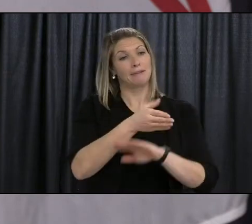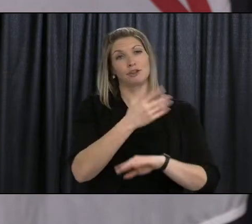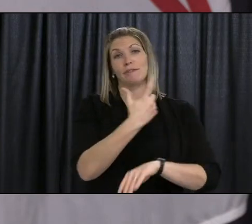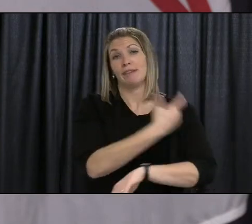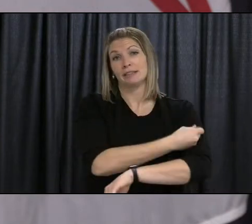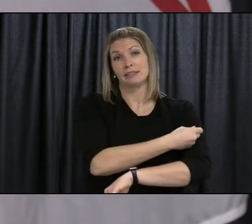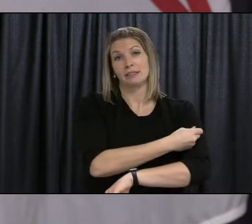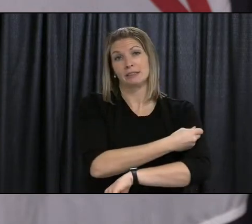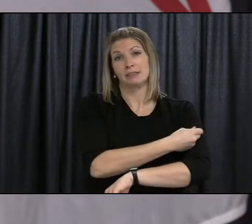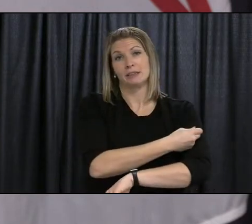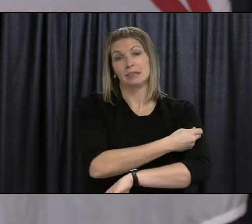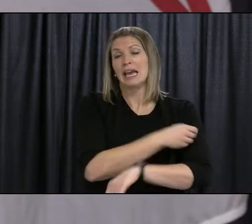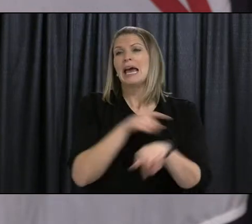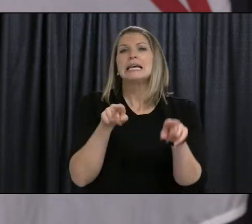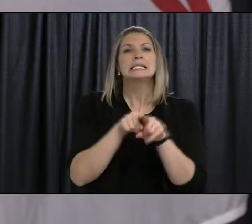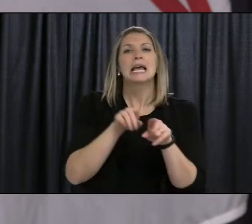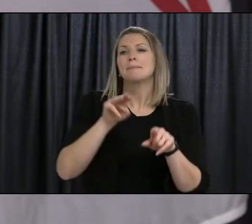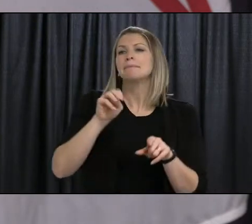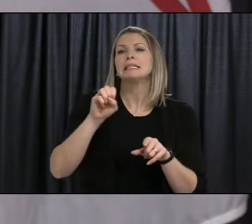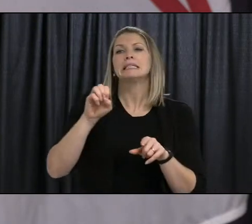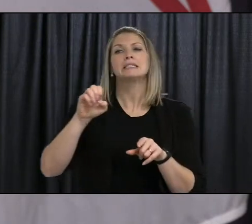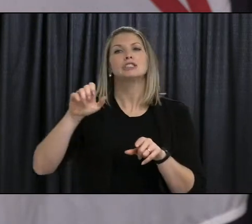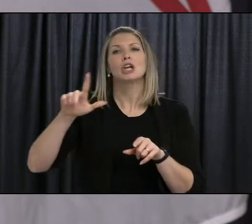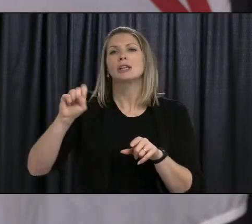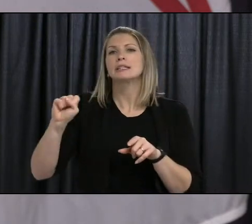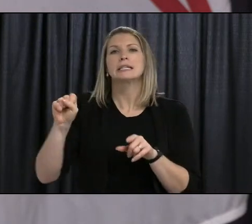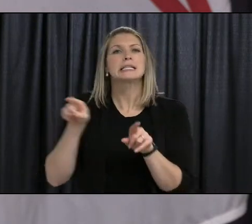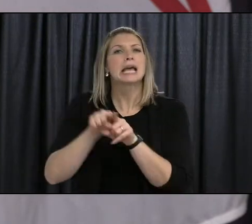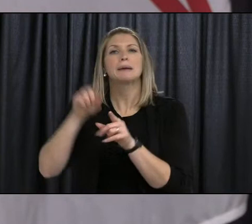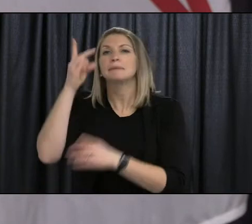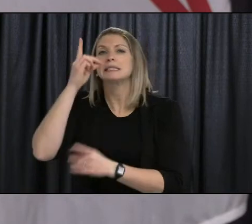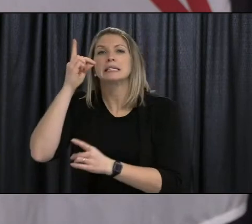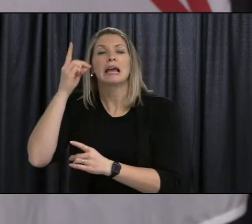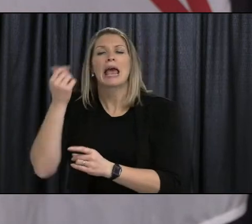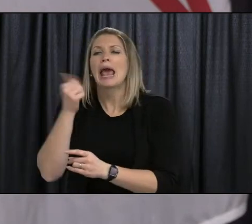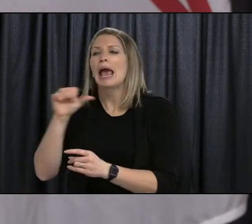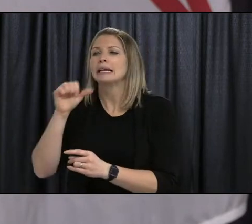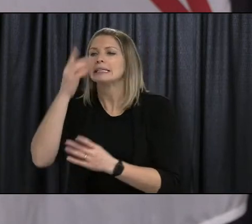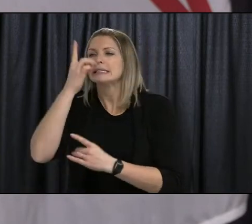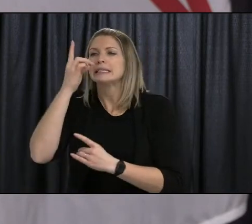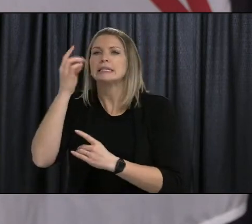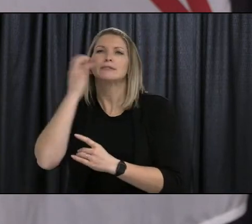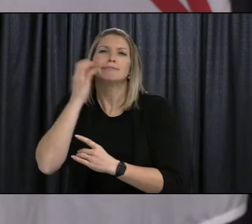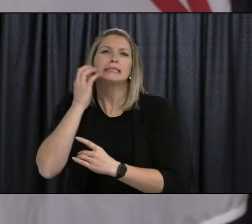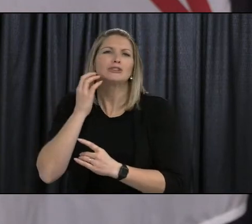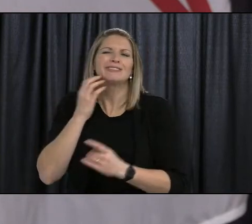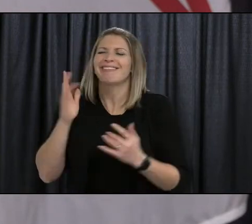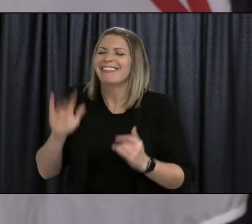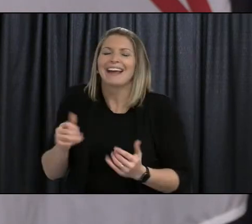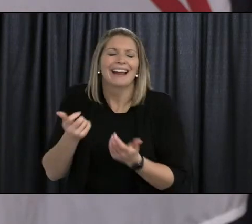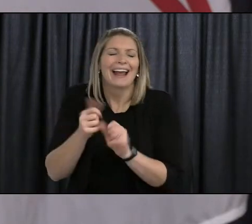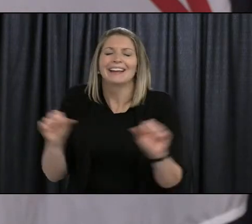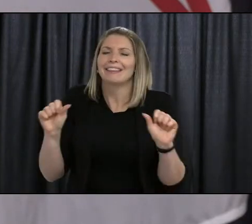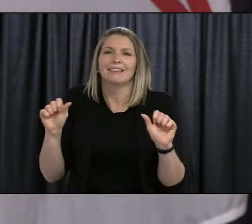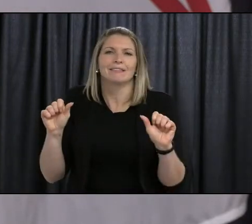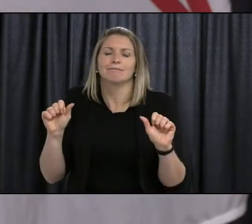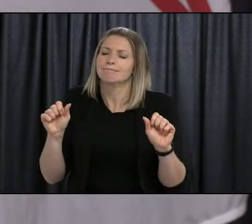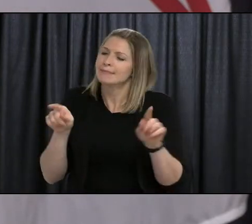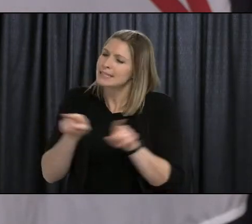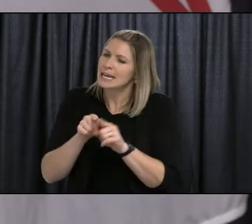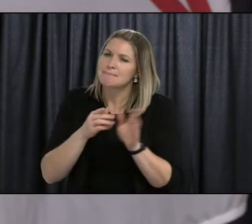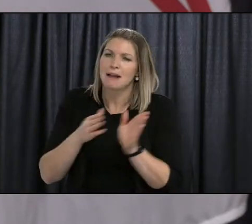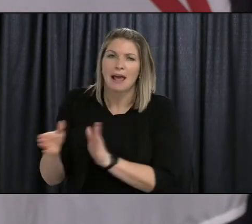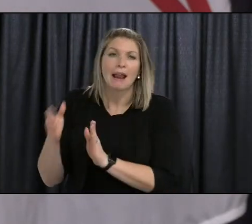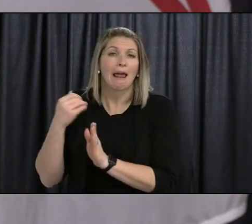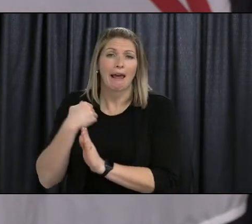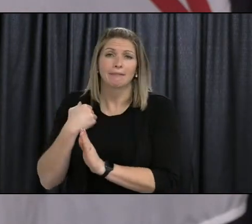vaccine, just as we have for measles right now. So, we have a way to deal with any positive cases of measles, and so we'll